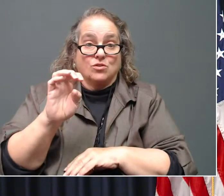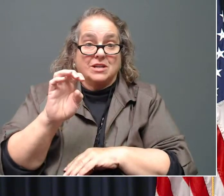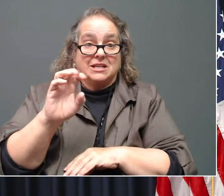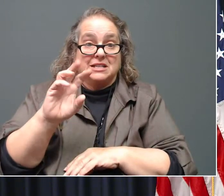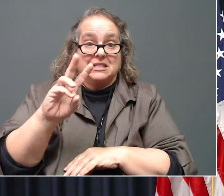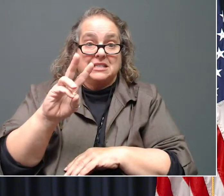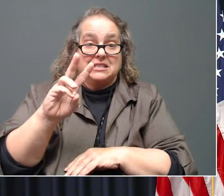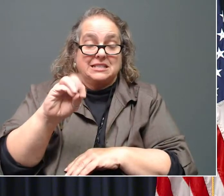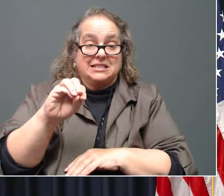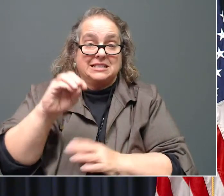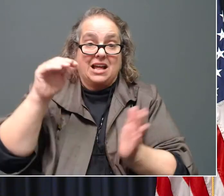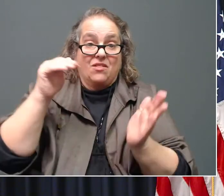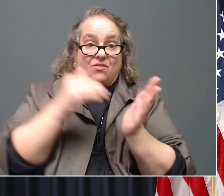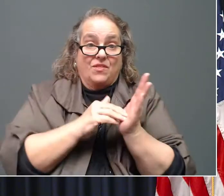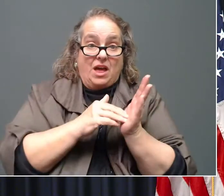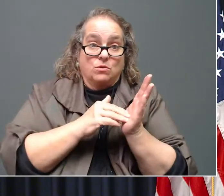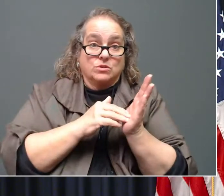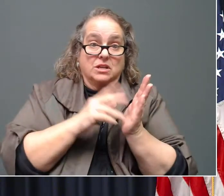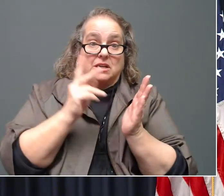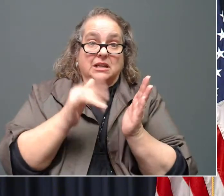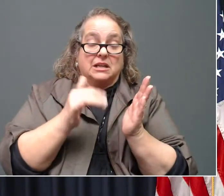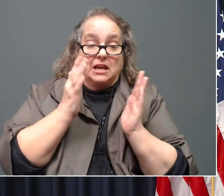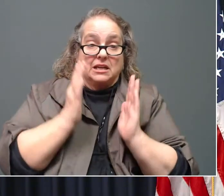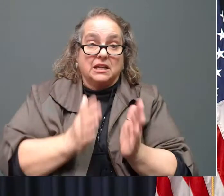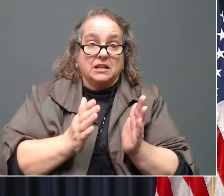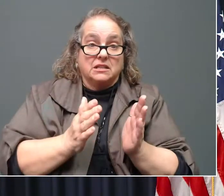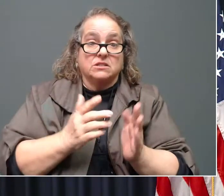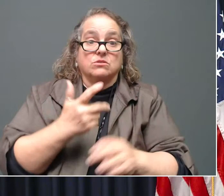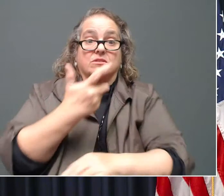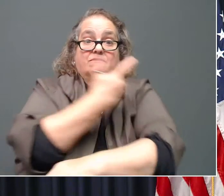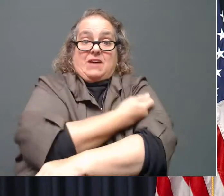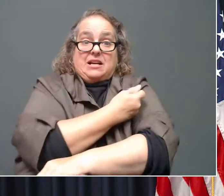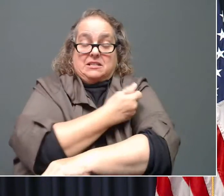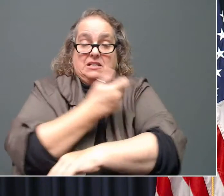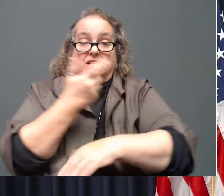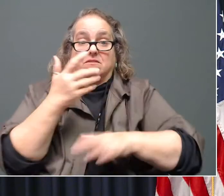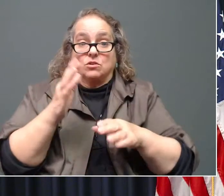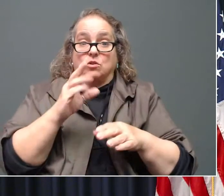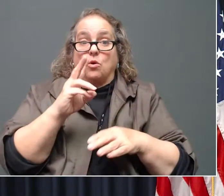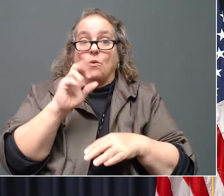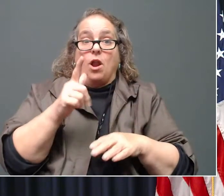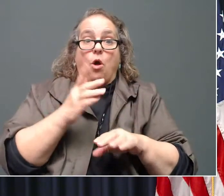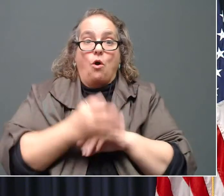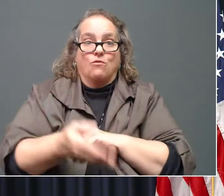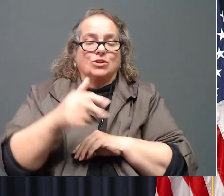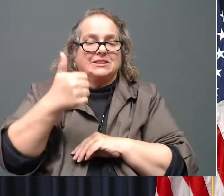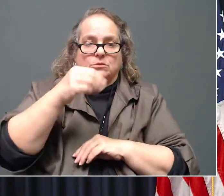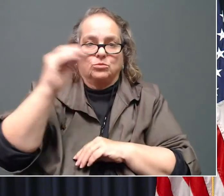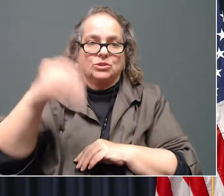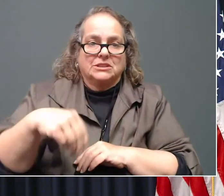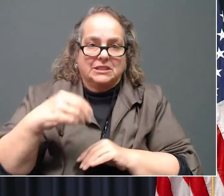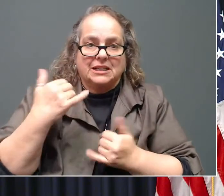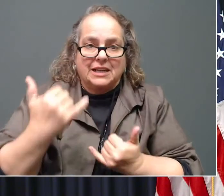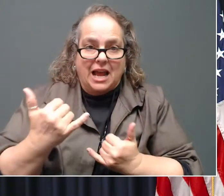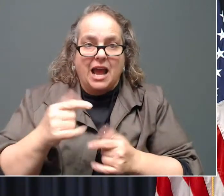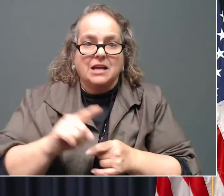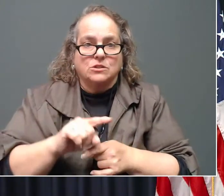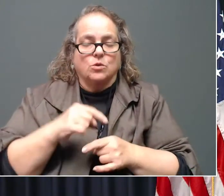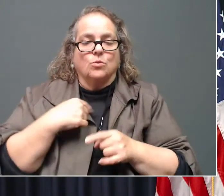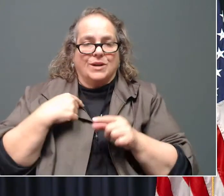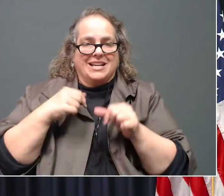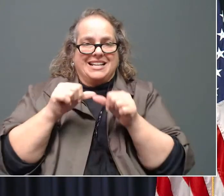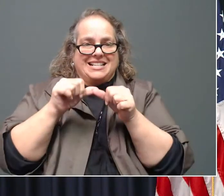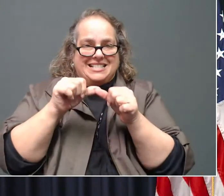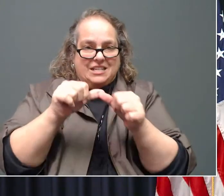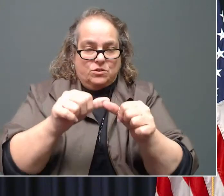460,000 Kentuckians vaccinated, well over 10% now, as we continue to try to get